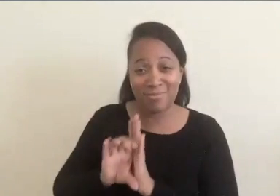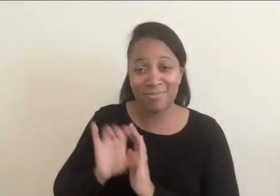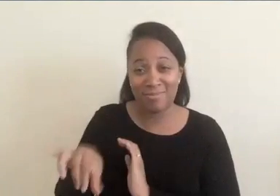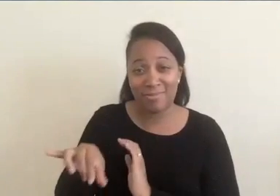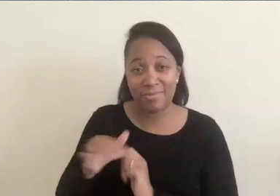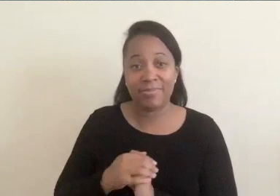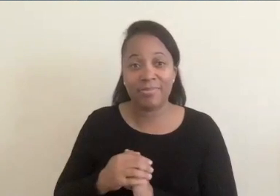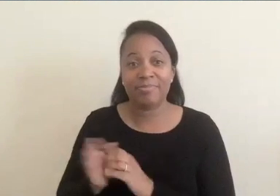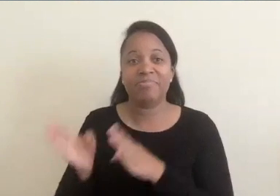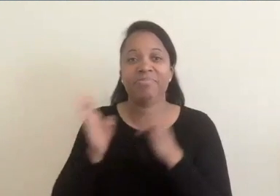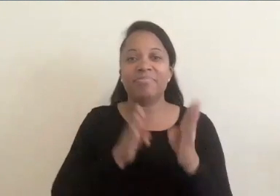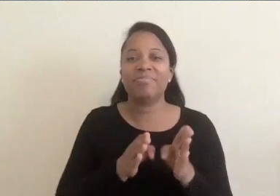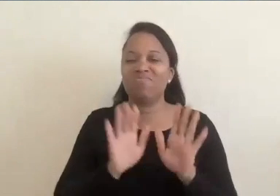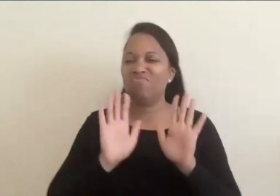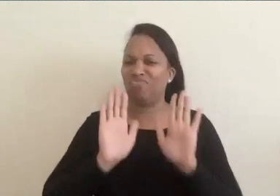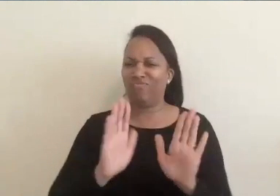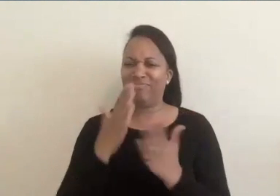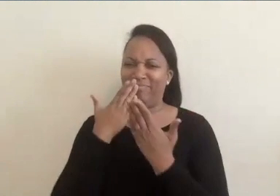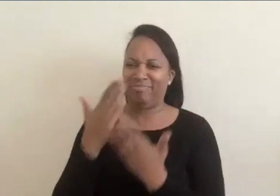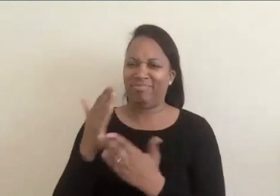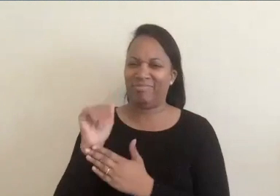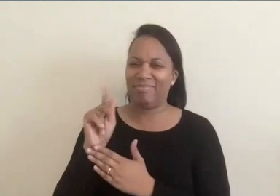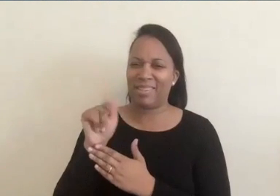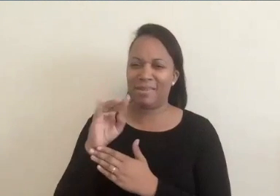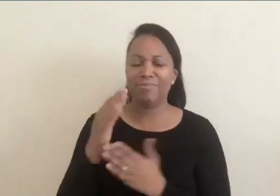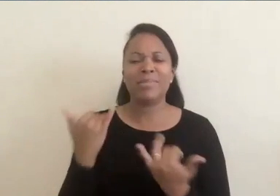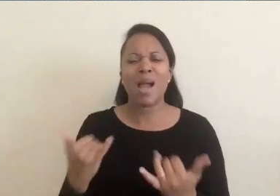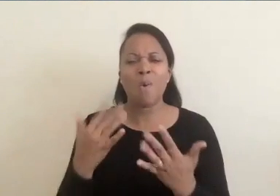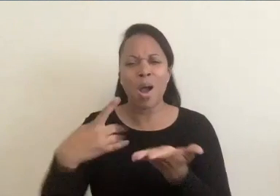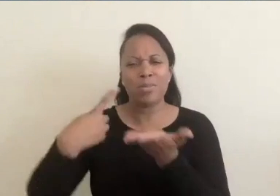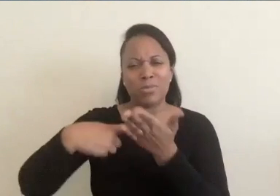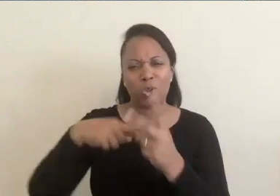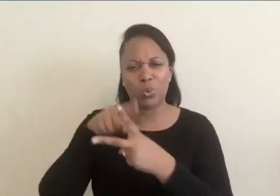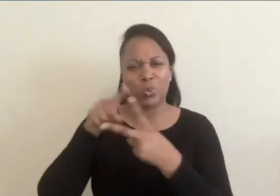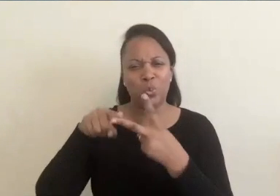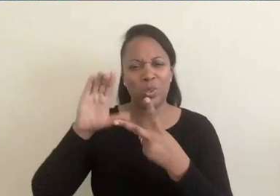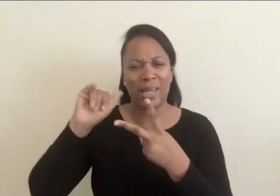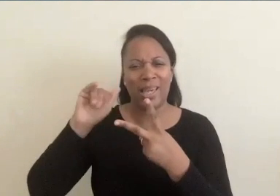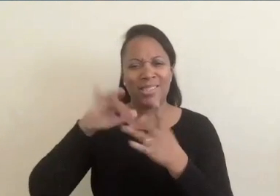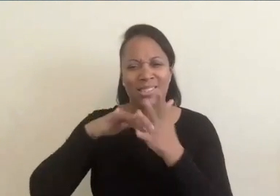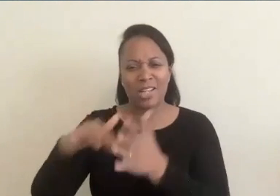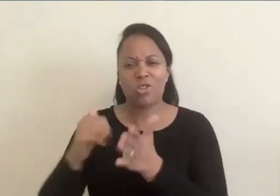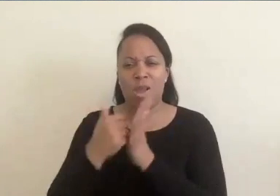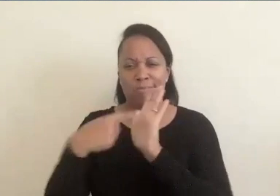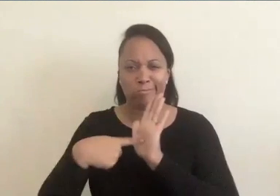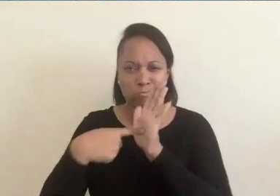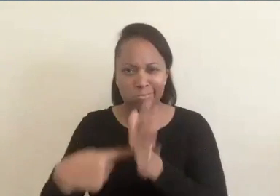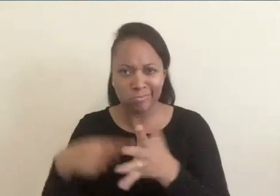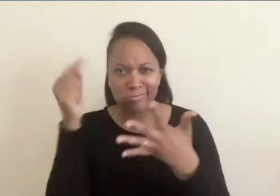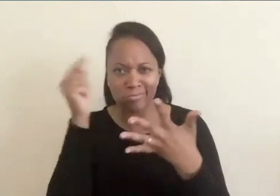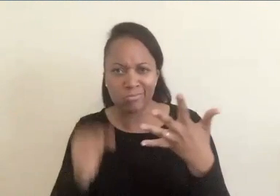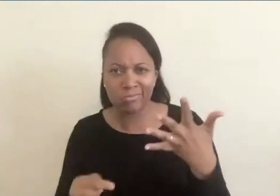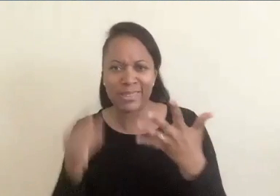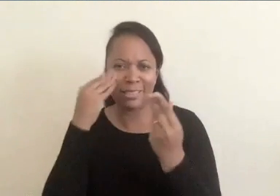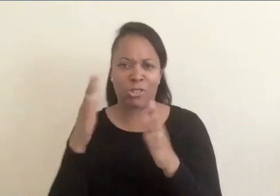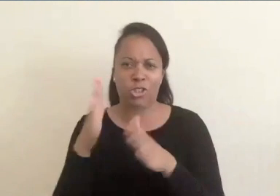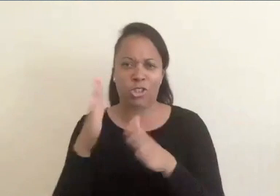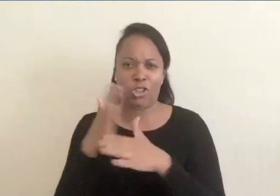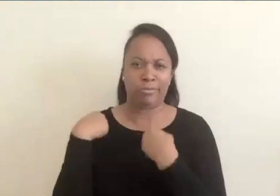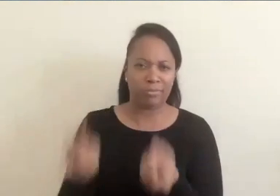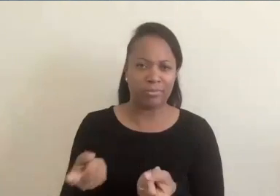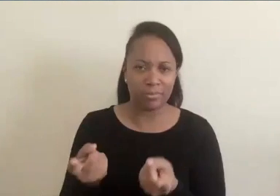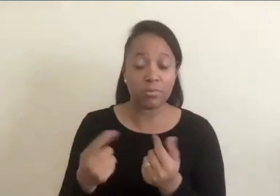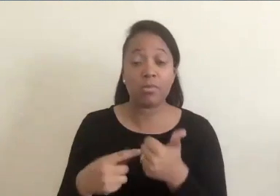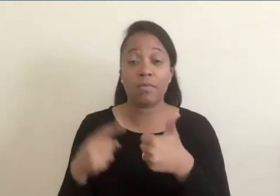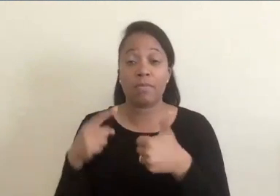thank you, Adam. So let's talk about two case studies, which I think will drive some of these points home. The first